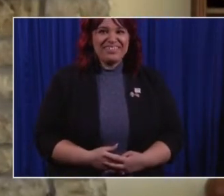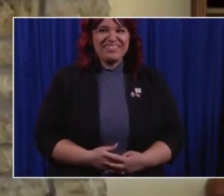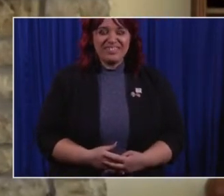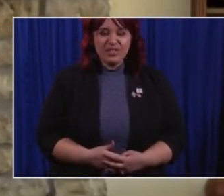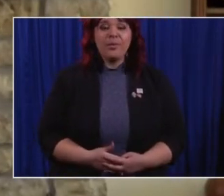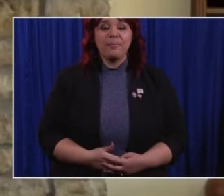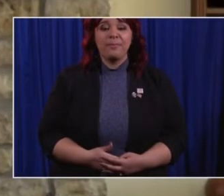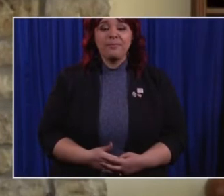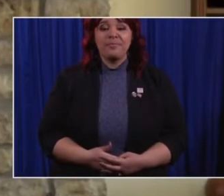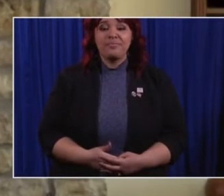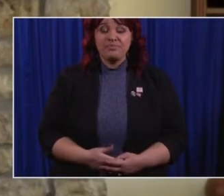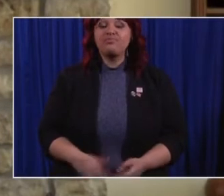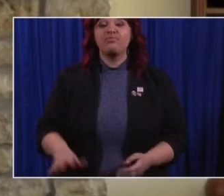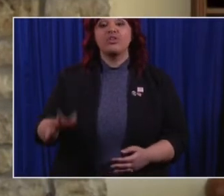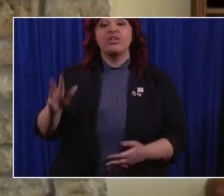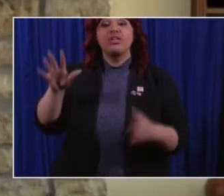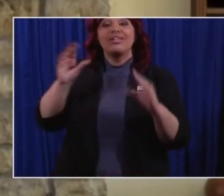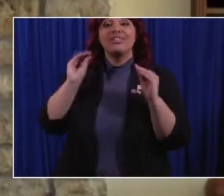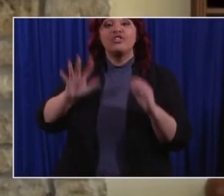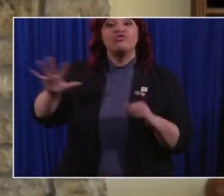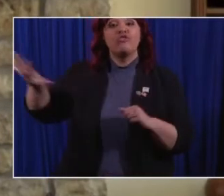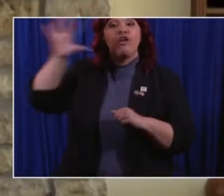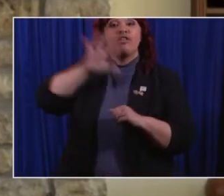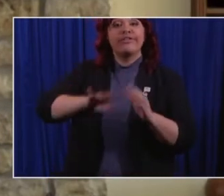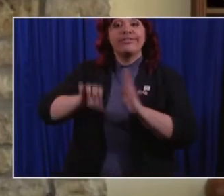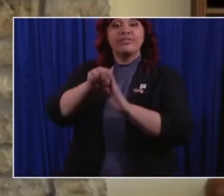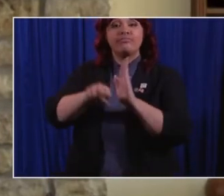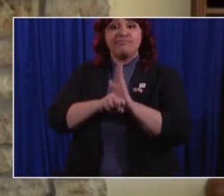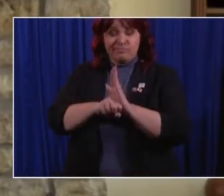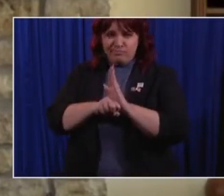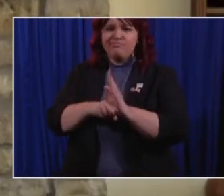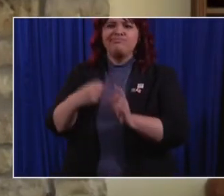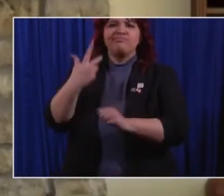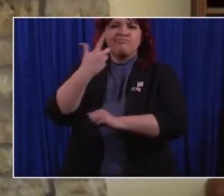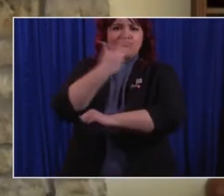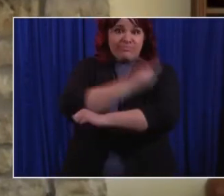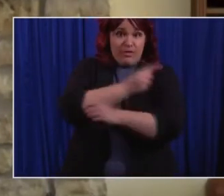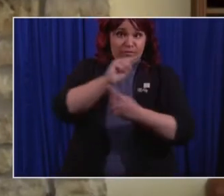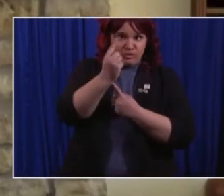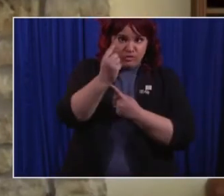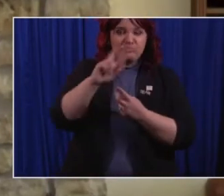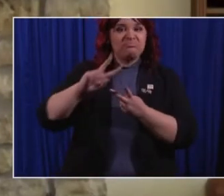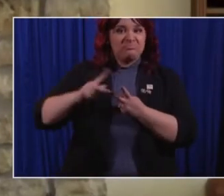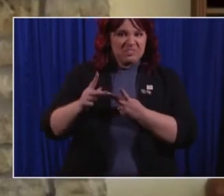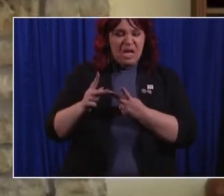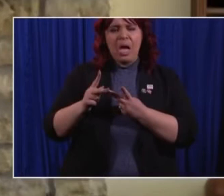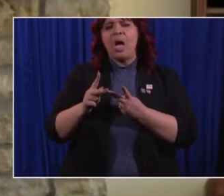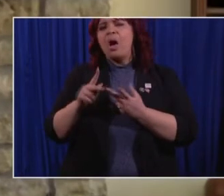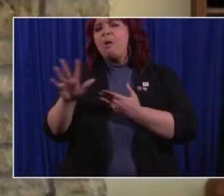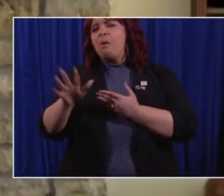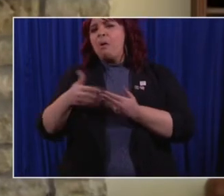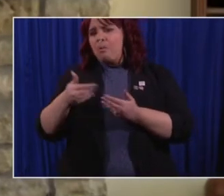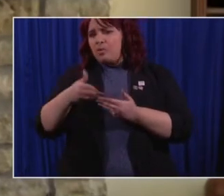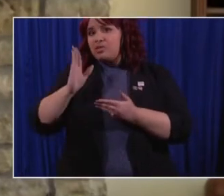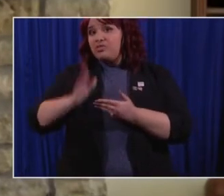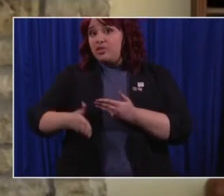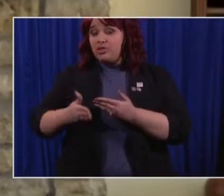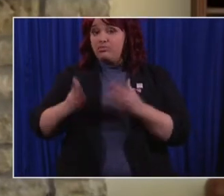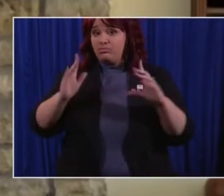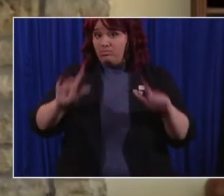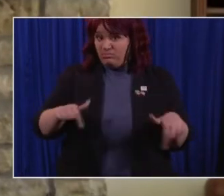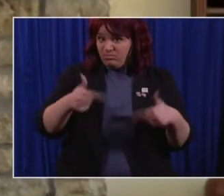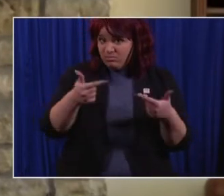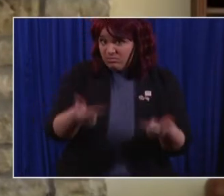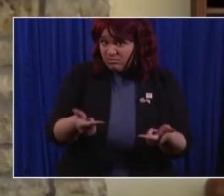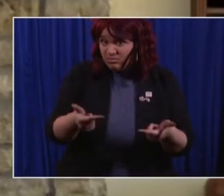of all the teachers throughout the state is pretty much complete, is there any thought to maybe starting a series of vaccinations